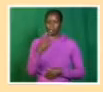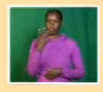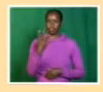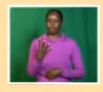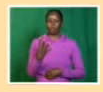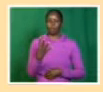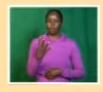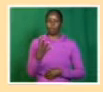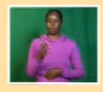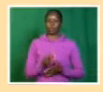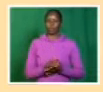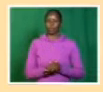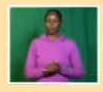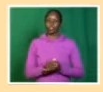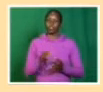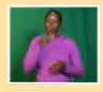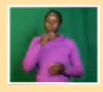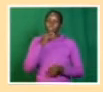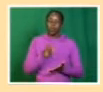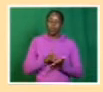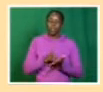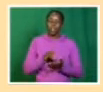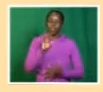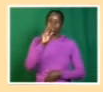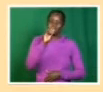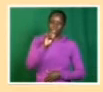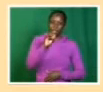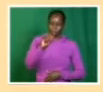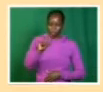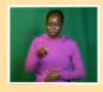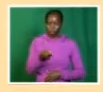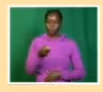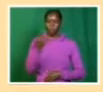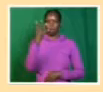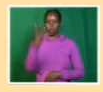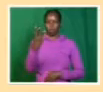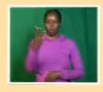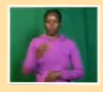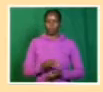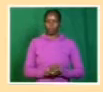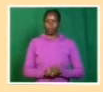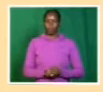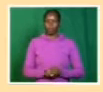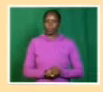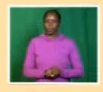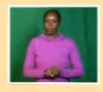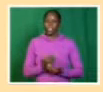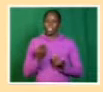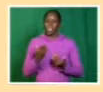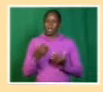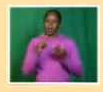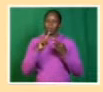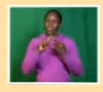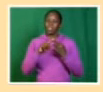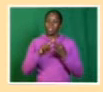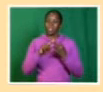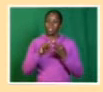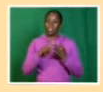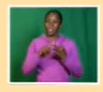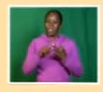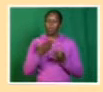we have this coordinate. It will help us to sketch that graph. And the third thing now we need is